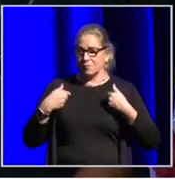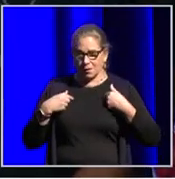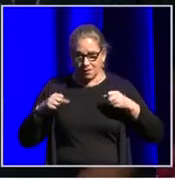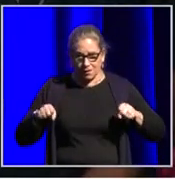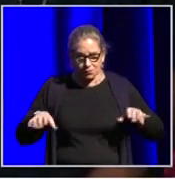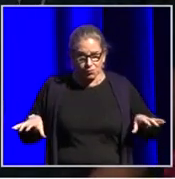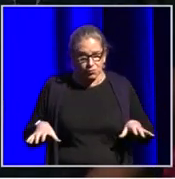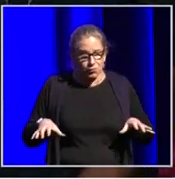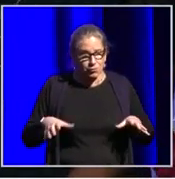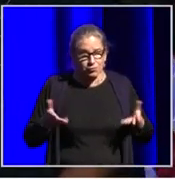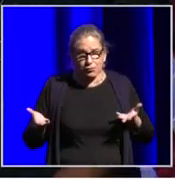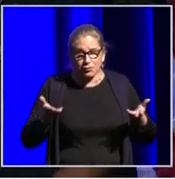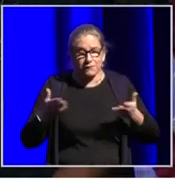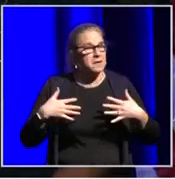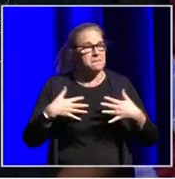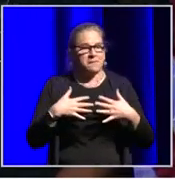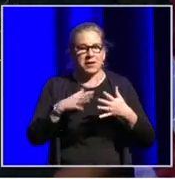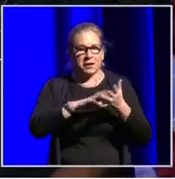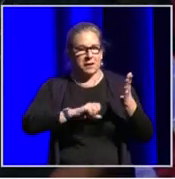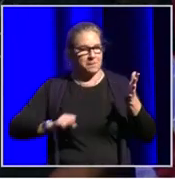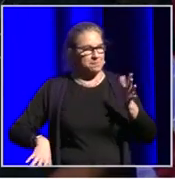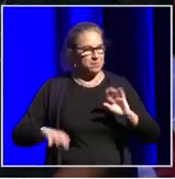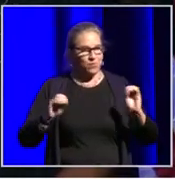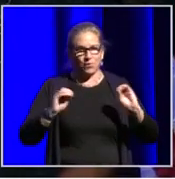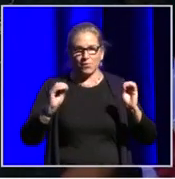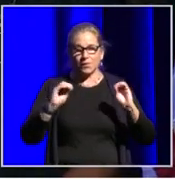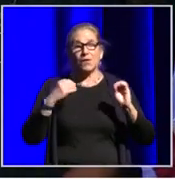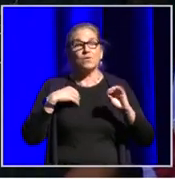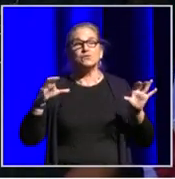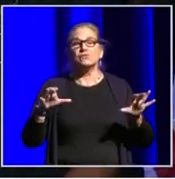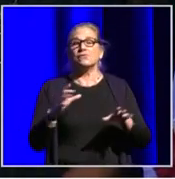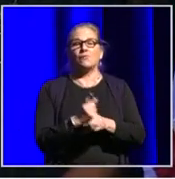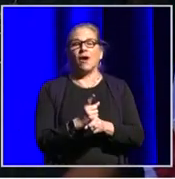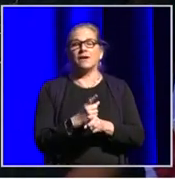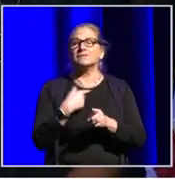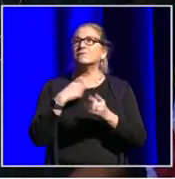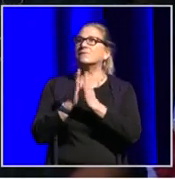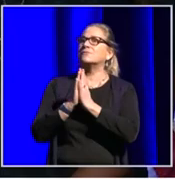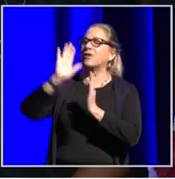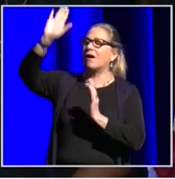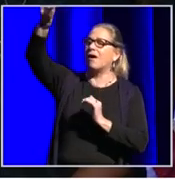truth to power. So we pray, O God, that you would lead us in